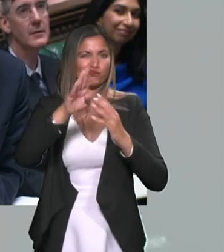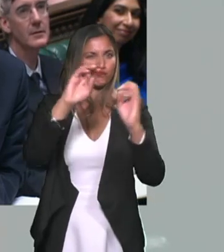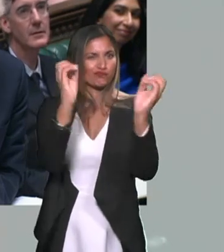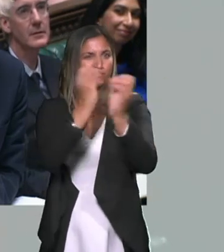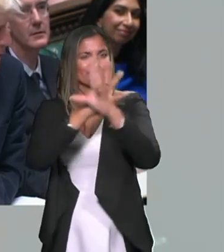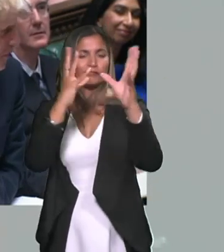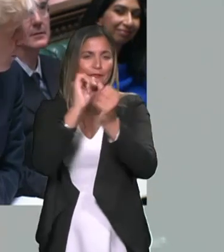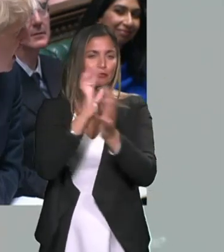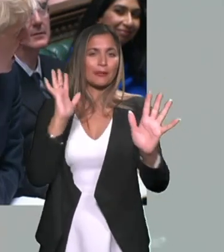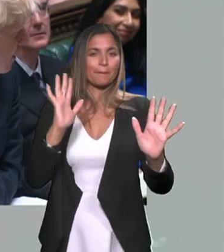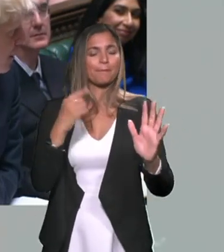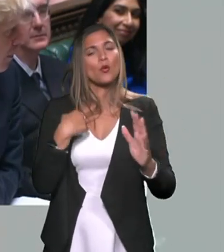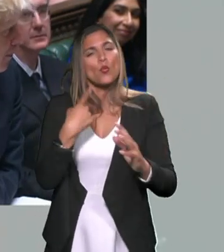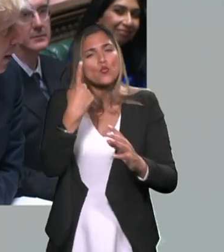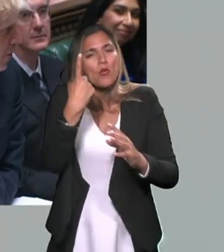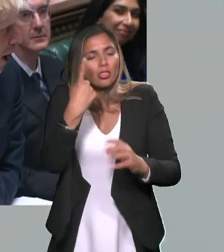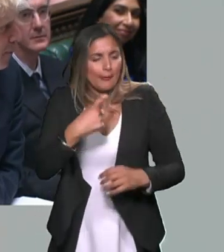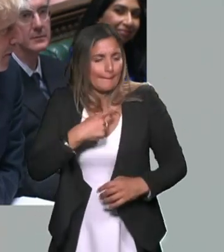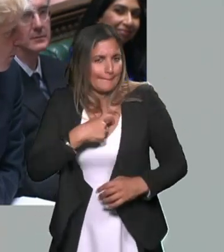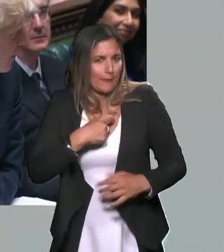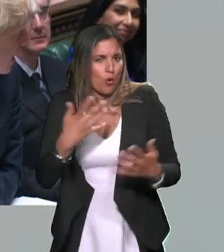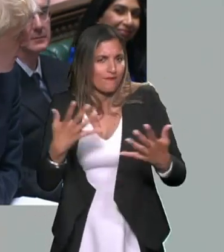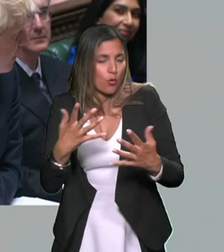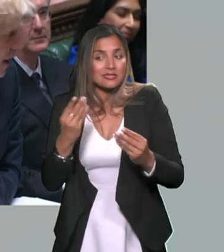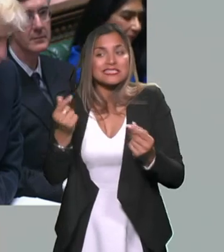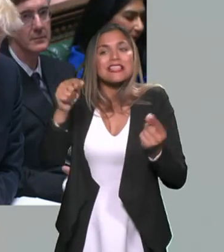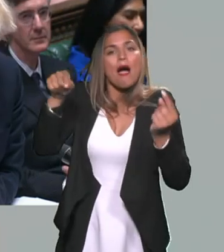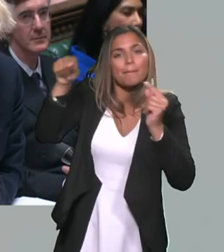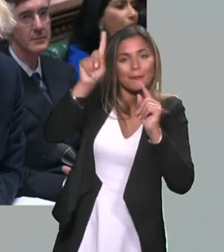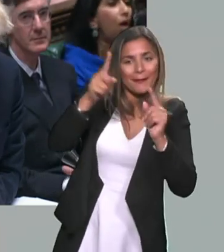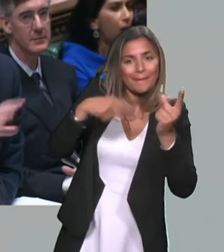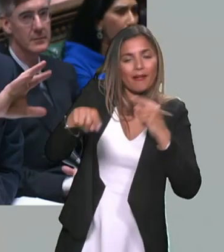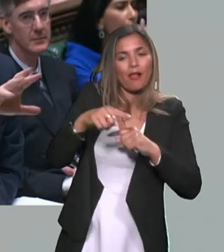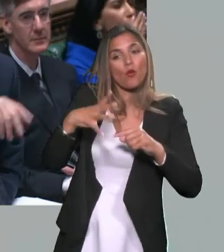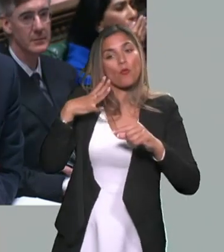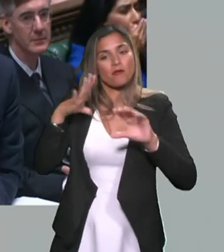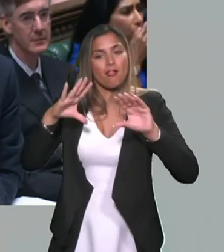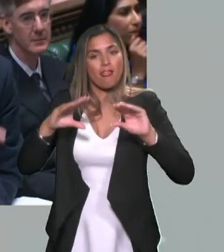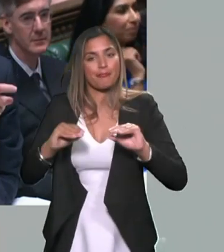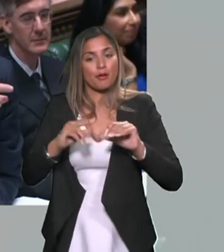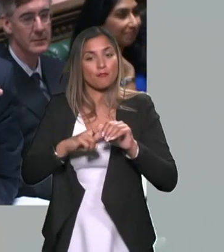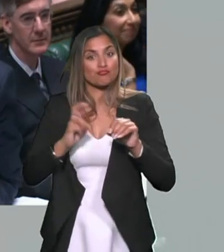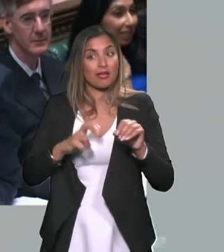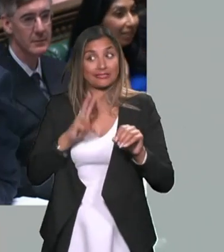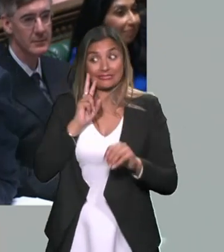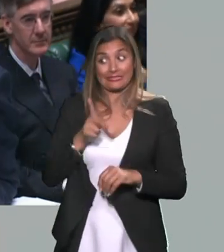know that people think that this will be, there are people around the world who hope that this will be the end of Brexit, and I can see them all, oh look at